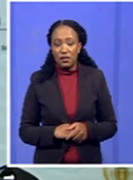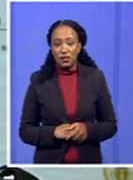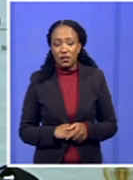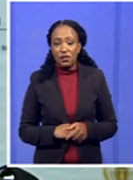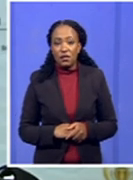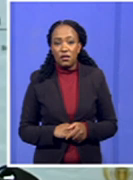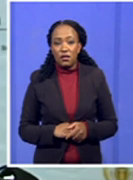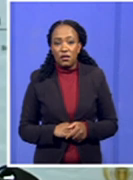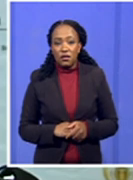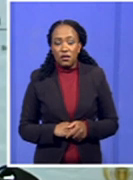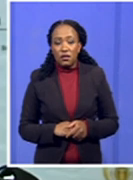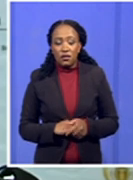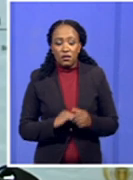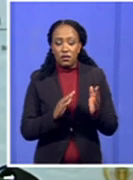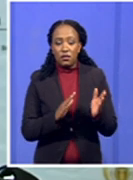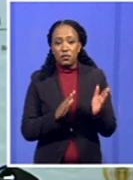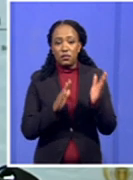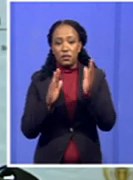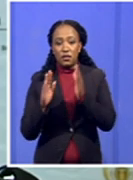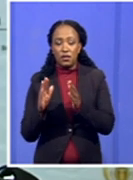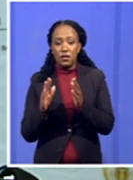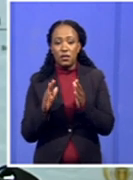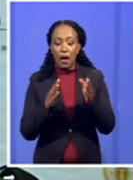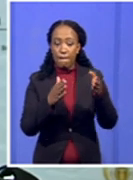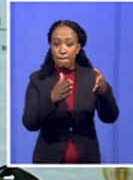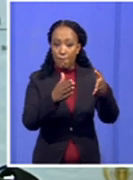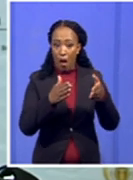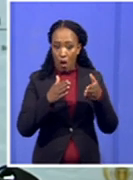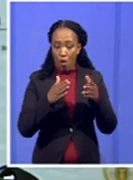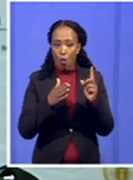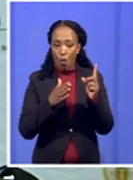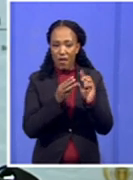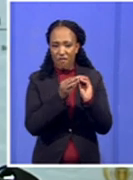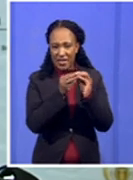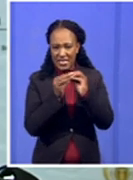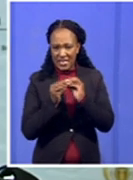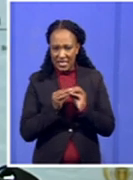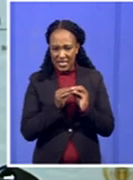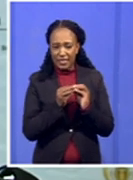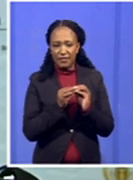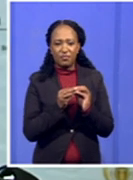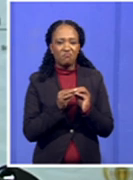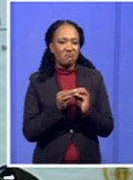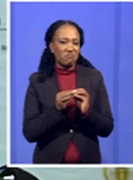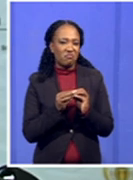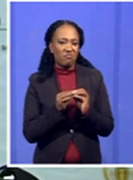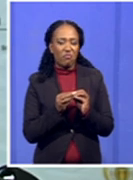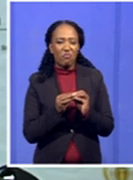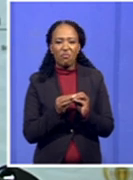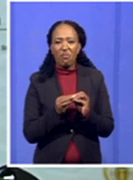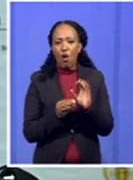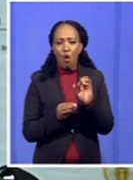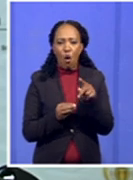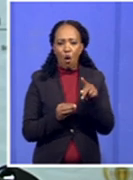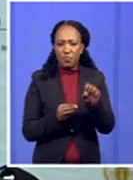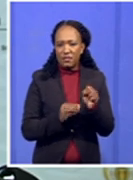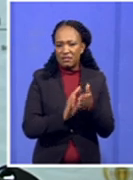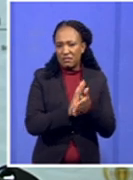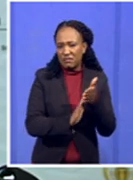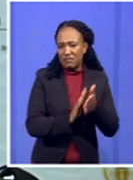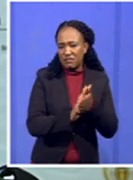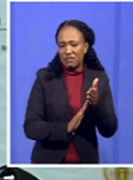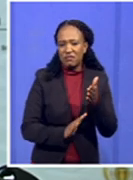rehabilitation moves to the rest of Block 1, which will include the obstetrics and gynecology, the maternity